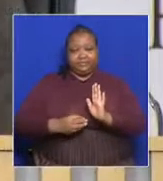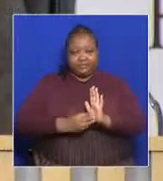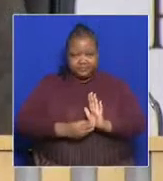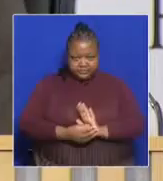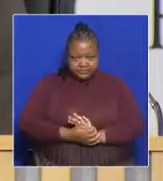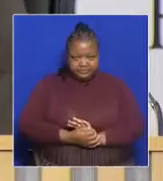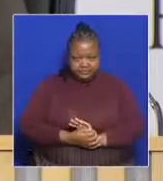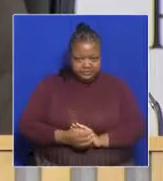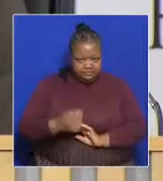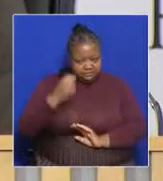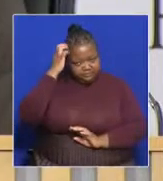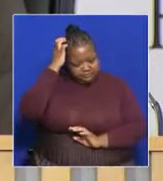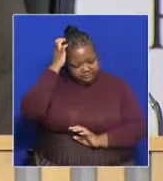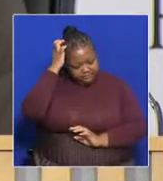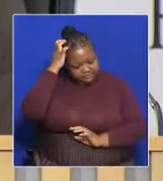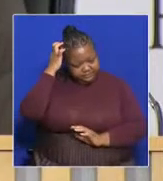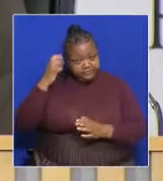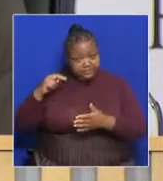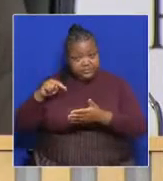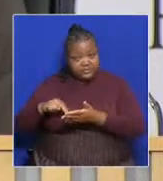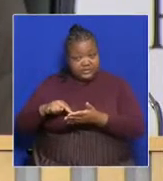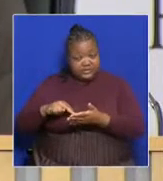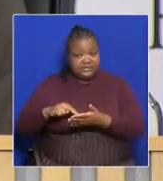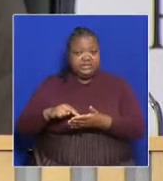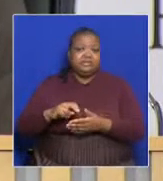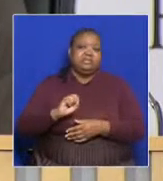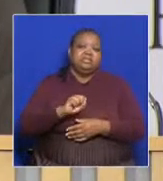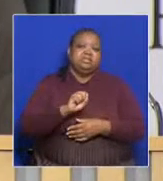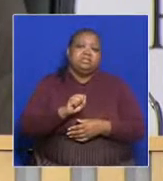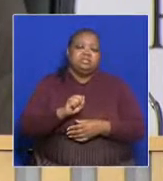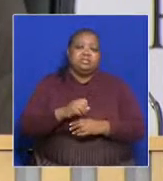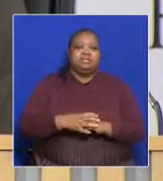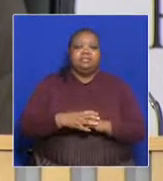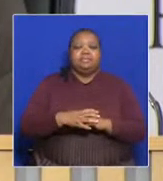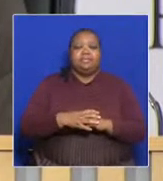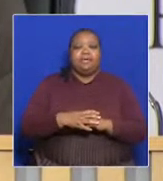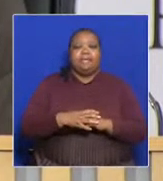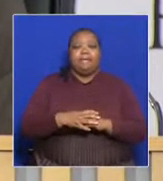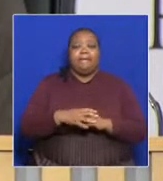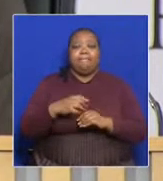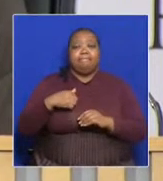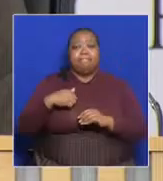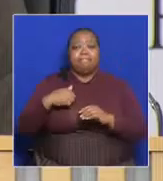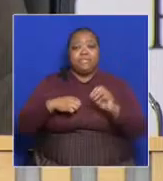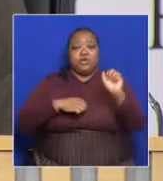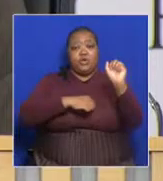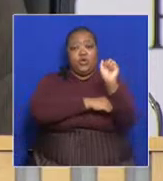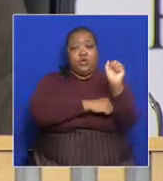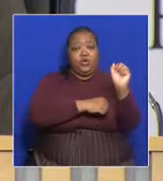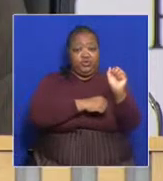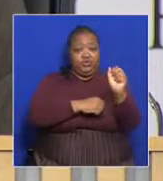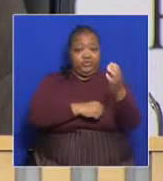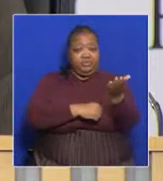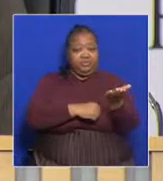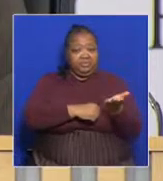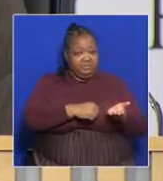Do you see that? Yes. And this I'm informed of by your office, Yes. of which you are a part.